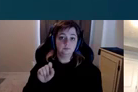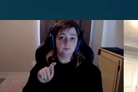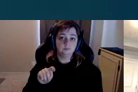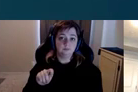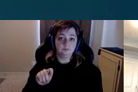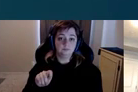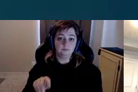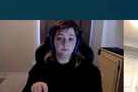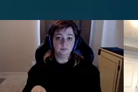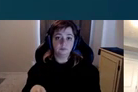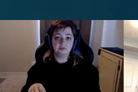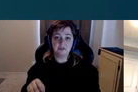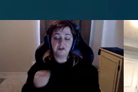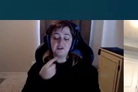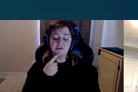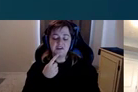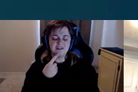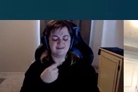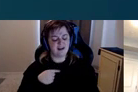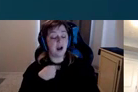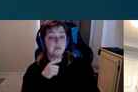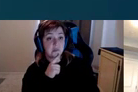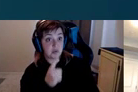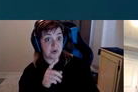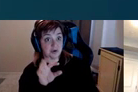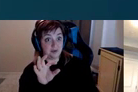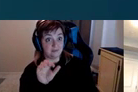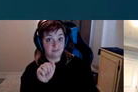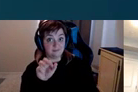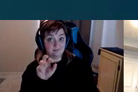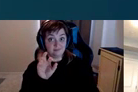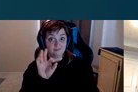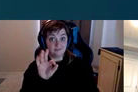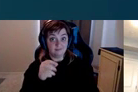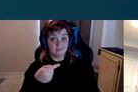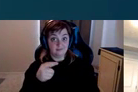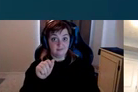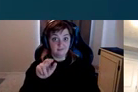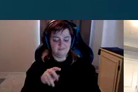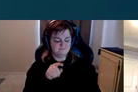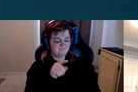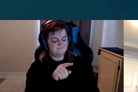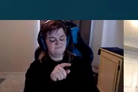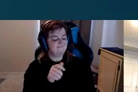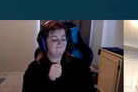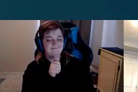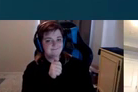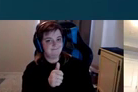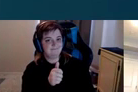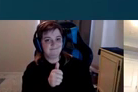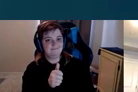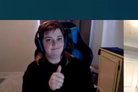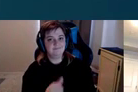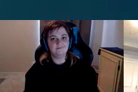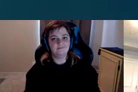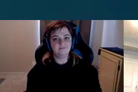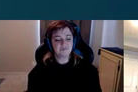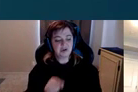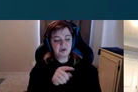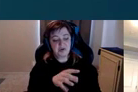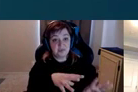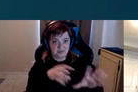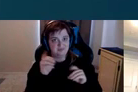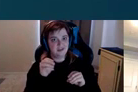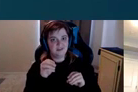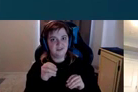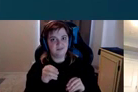saying, "I'm a real Afghan. You're not a real Afghan. You abandoned us. You're not real. You're just this, this, and that." And then when